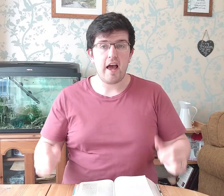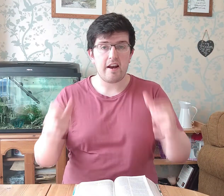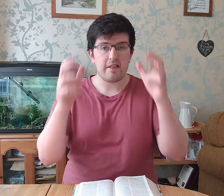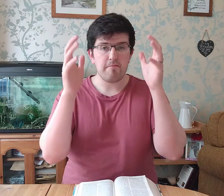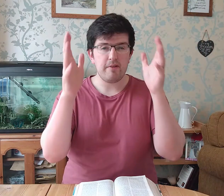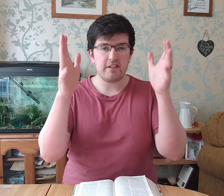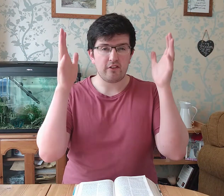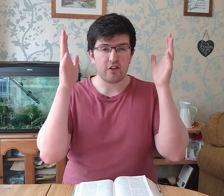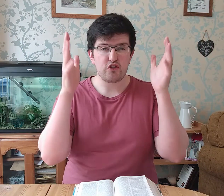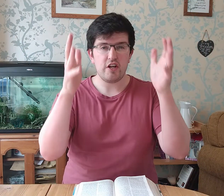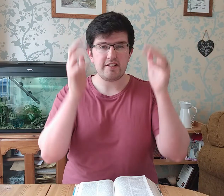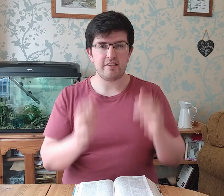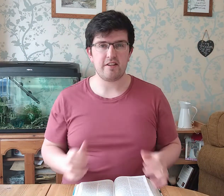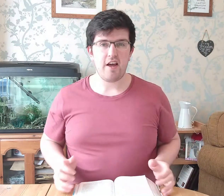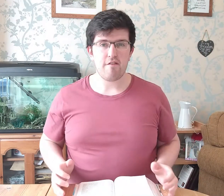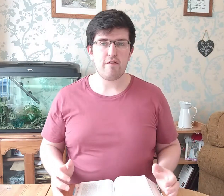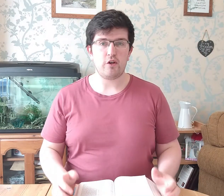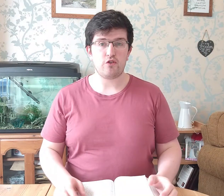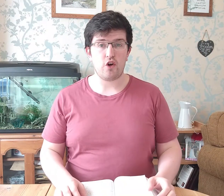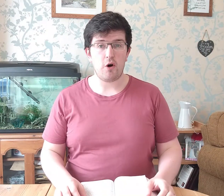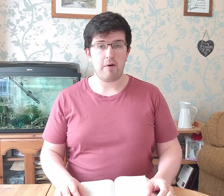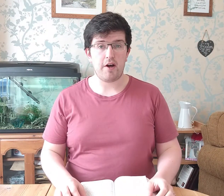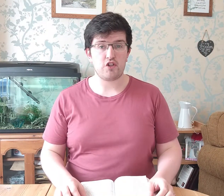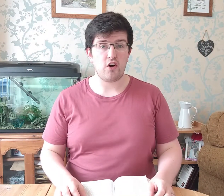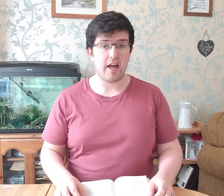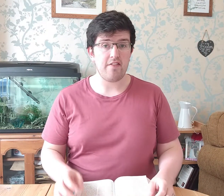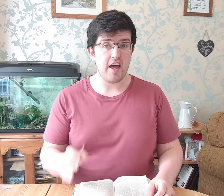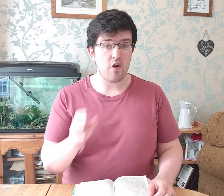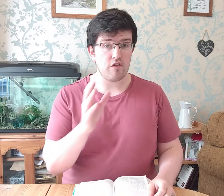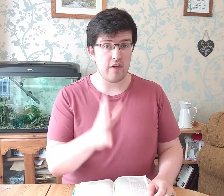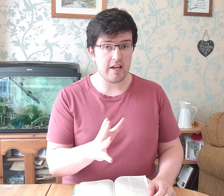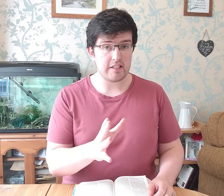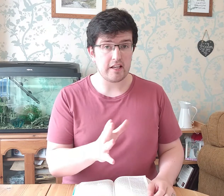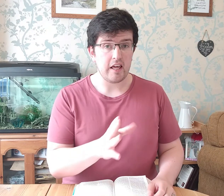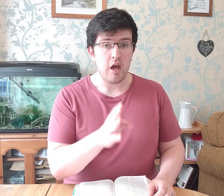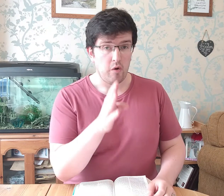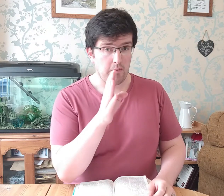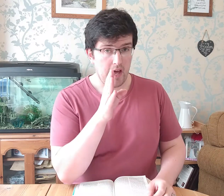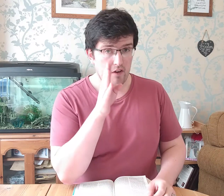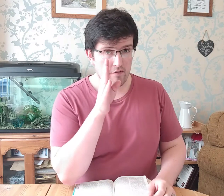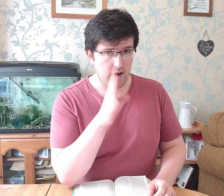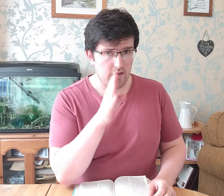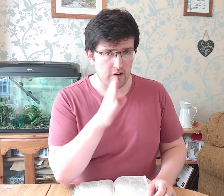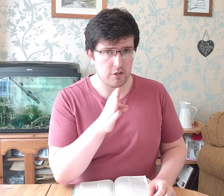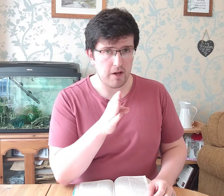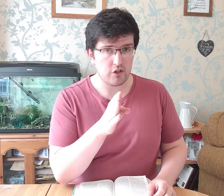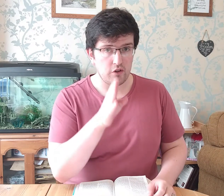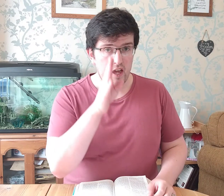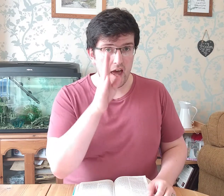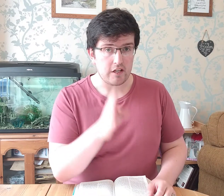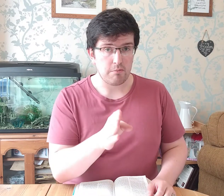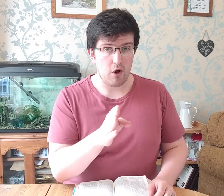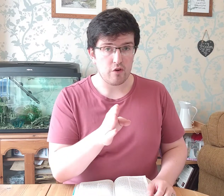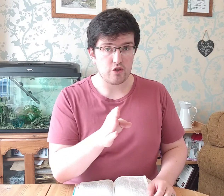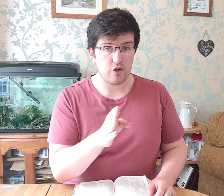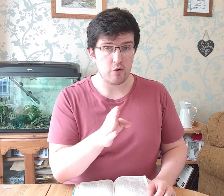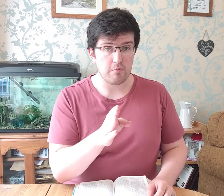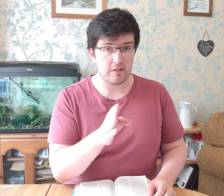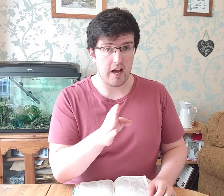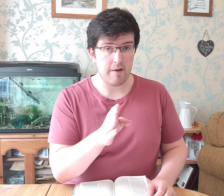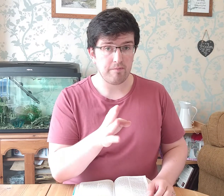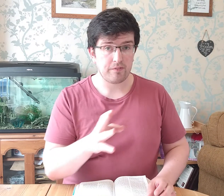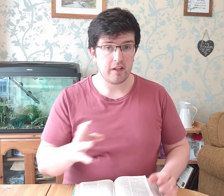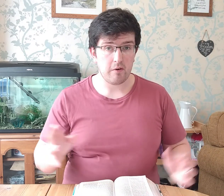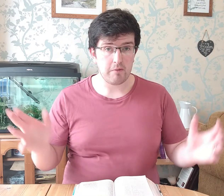love. And in the middle, Jesus fills up our joy. And then on Thursday, when we have our very, very special Explorers